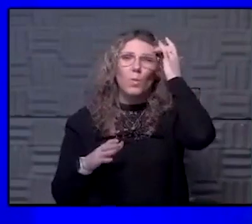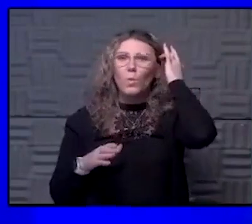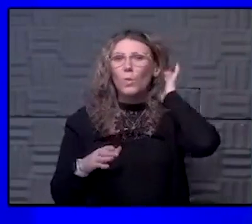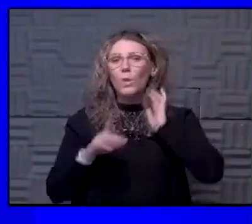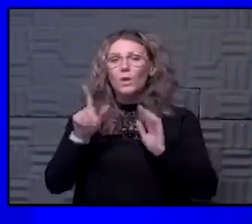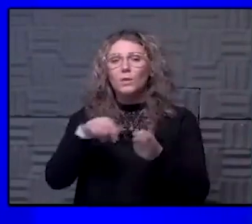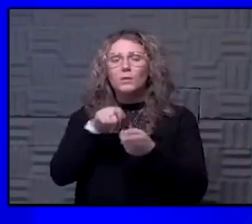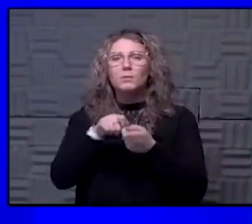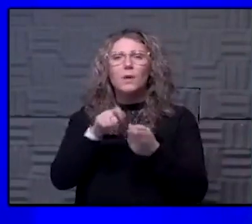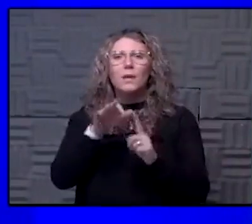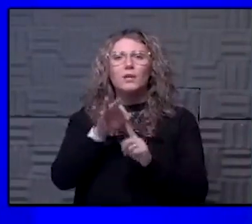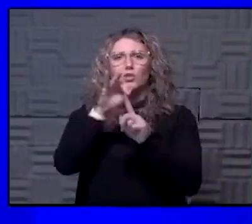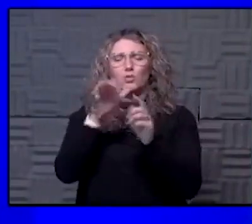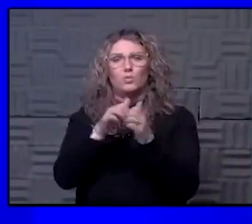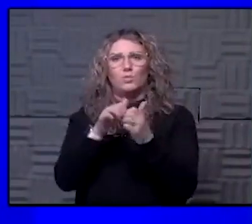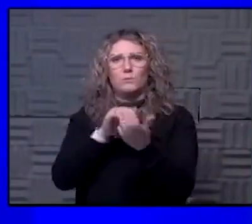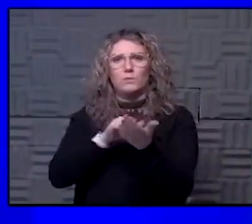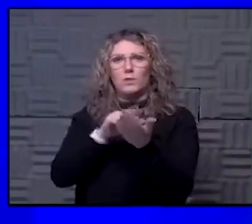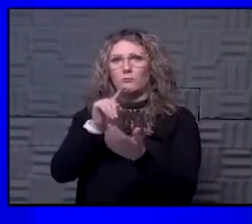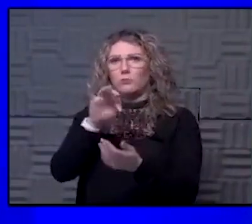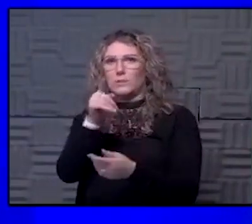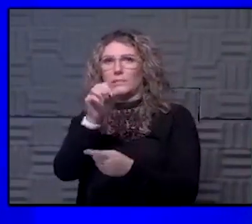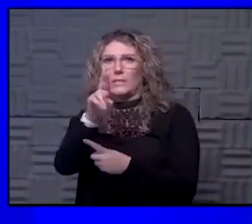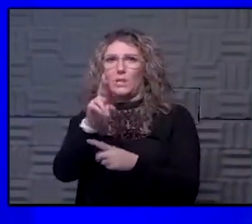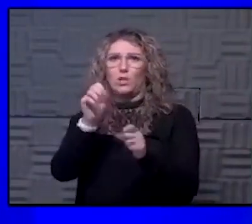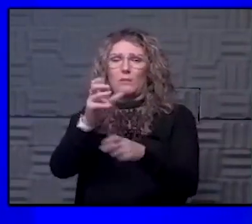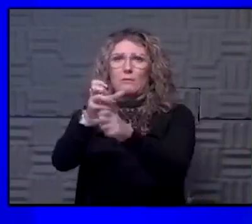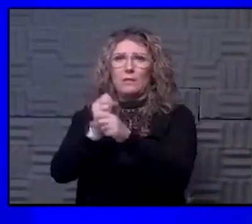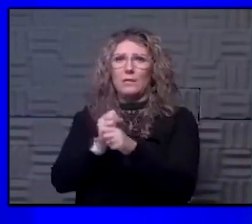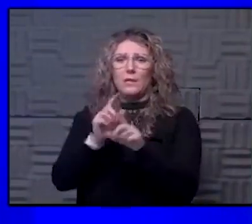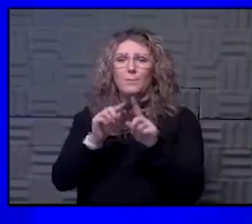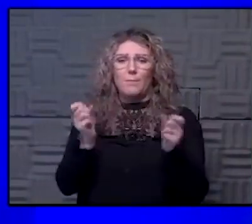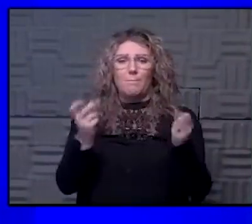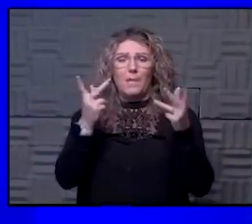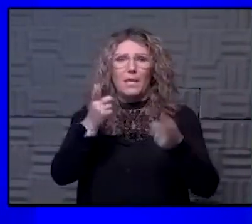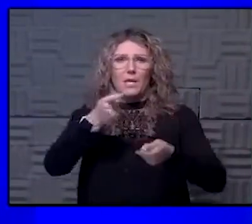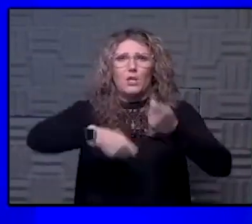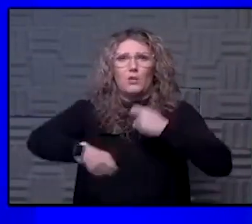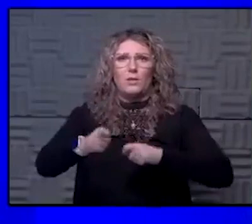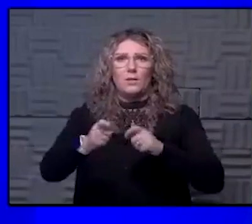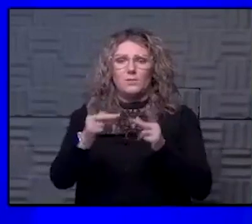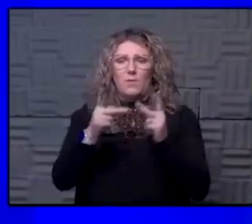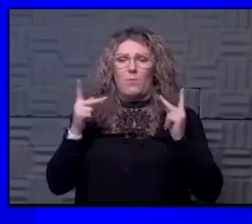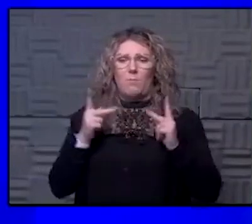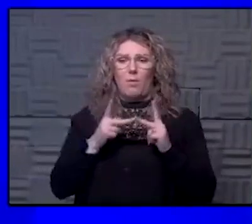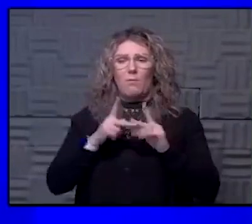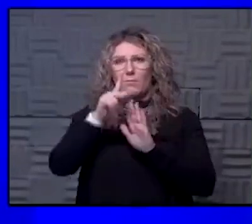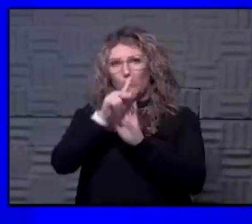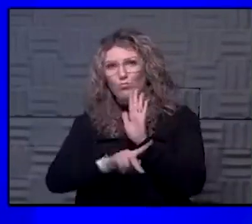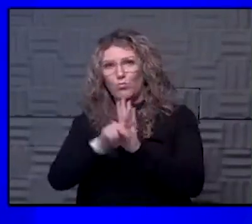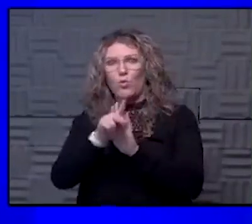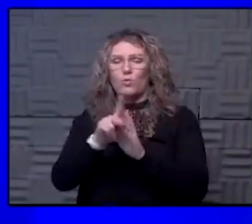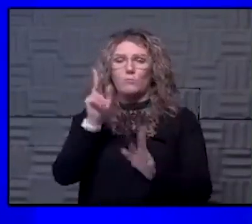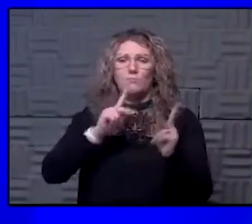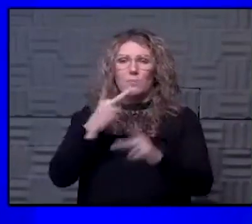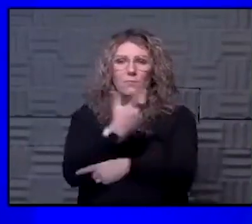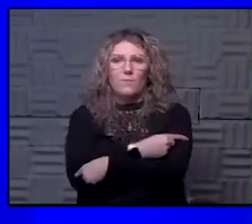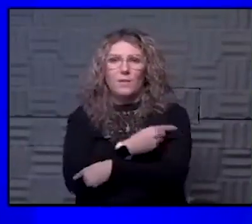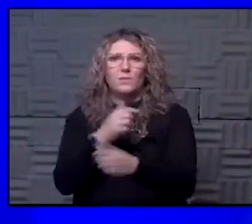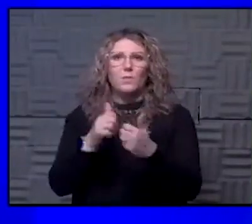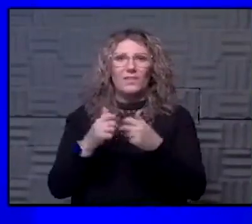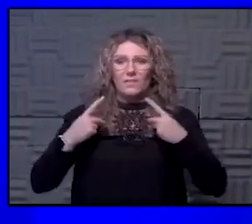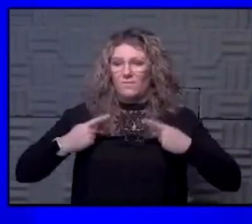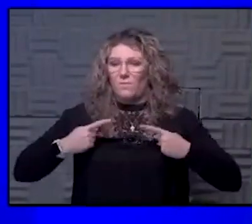what Dr. Taylor said, is you can get it. And we know that a lot of transplant places have protocols for getting people vaccinated with